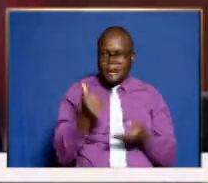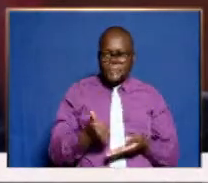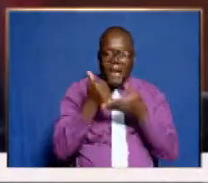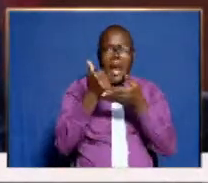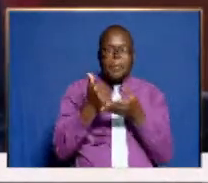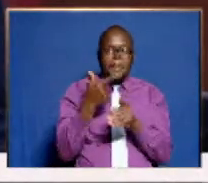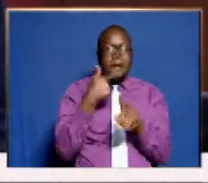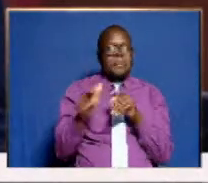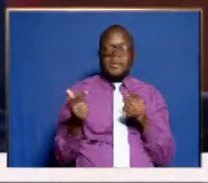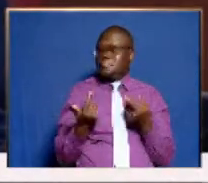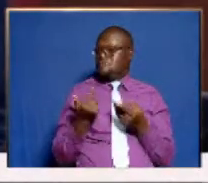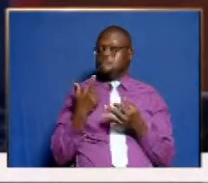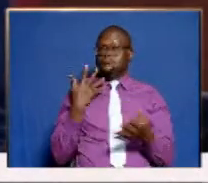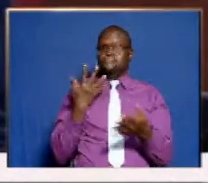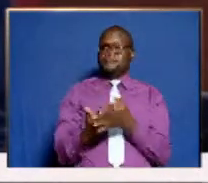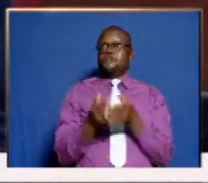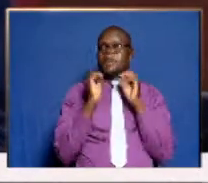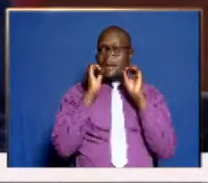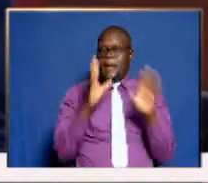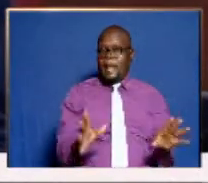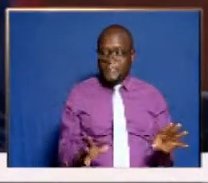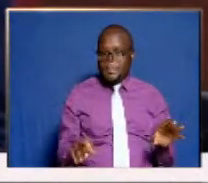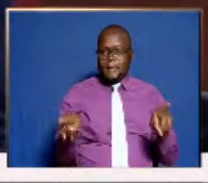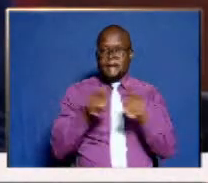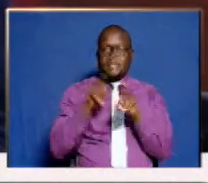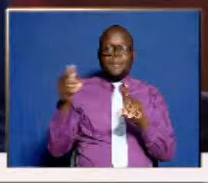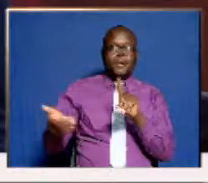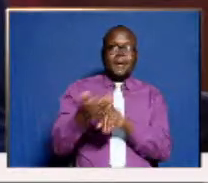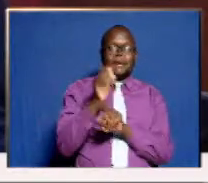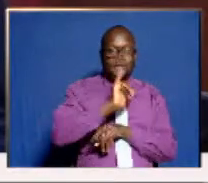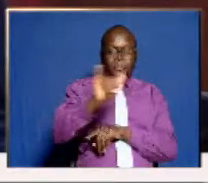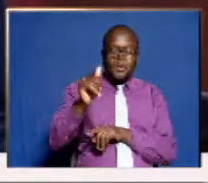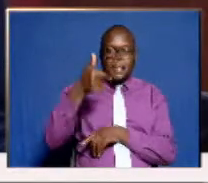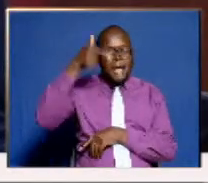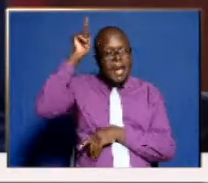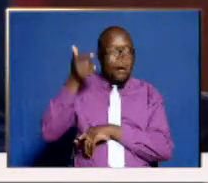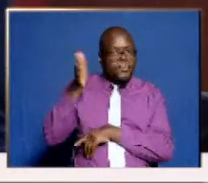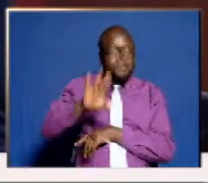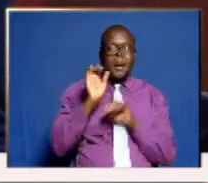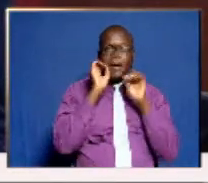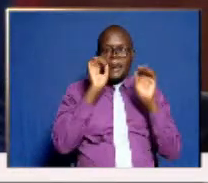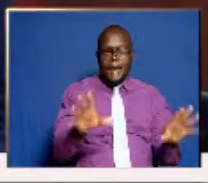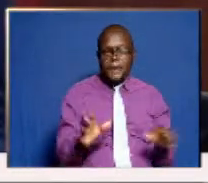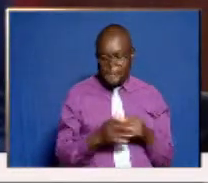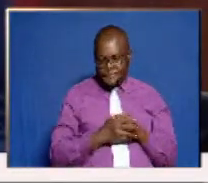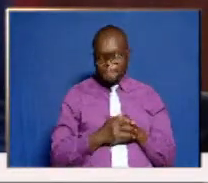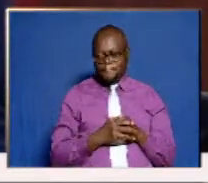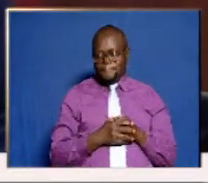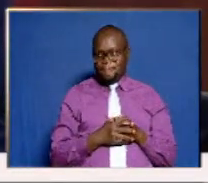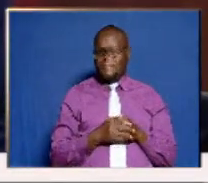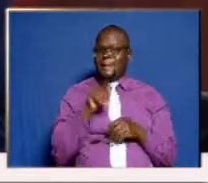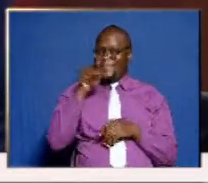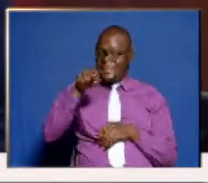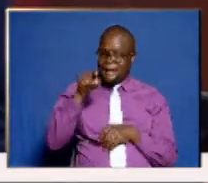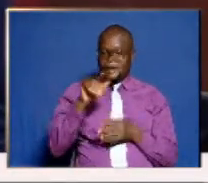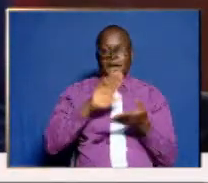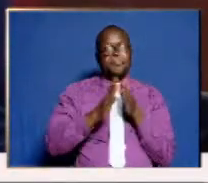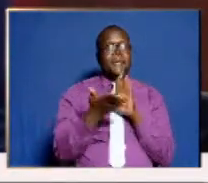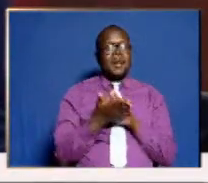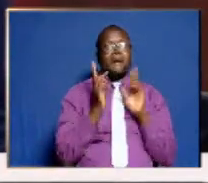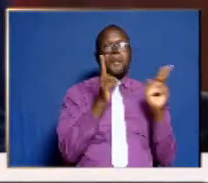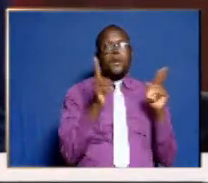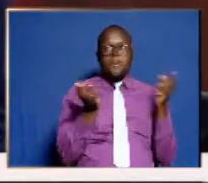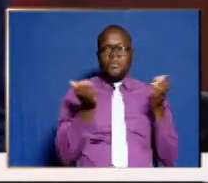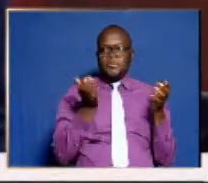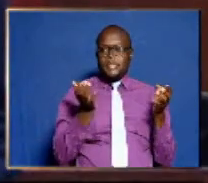to apprehend the bandits and even to recover the stolen livestock. It appears this has become a normal